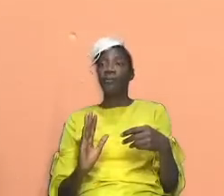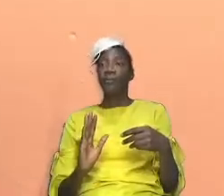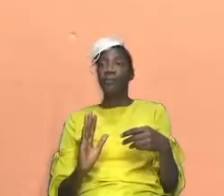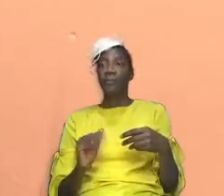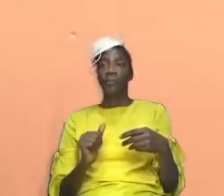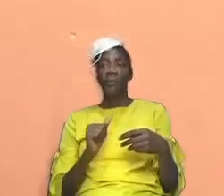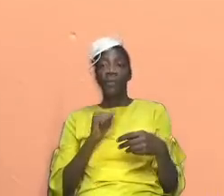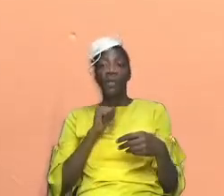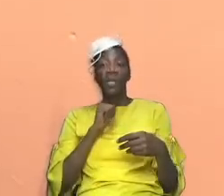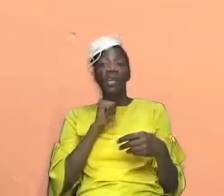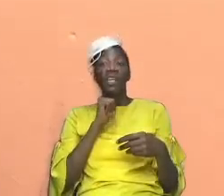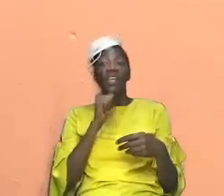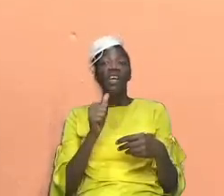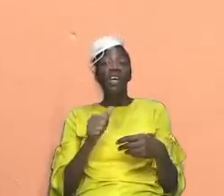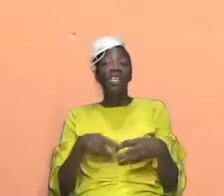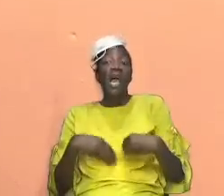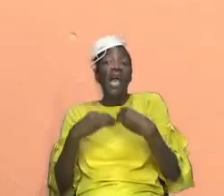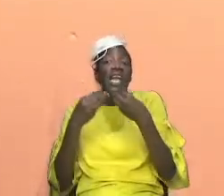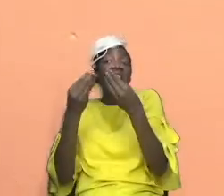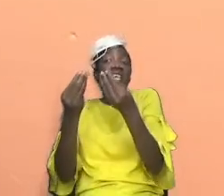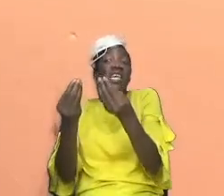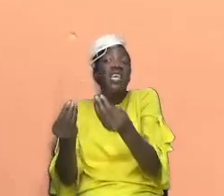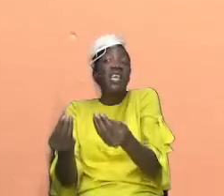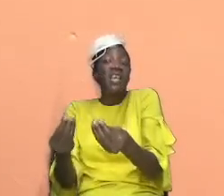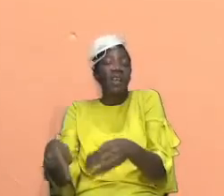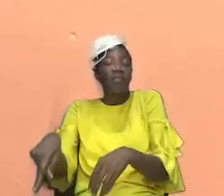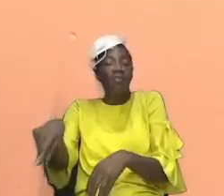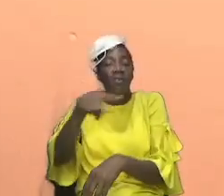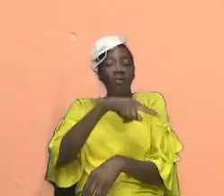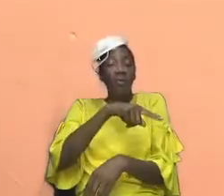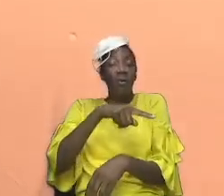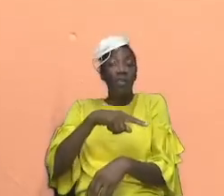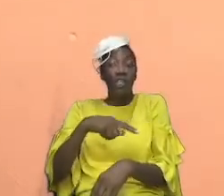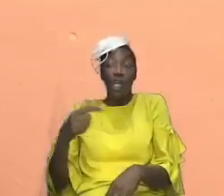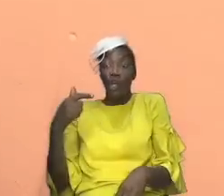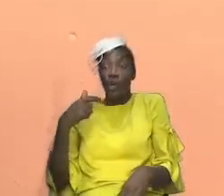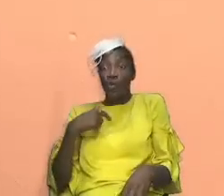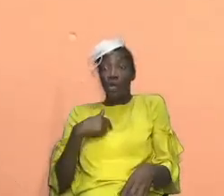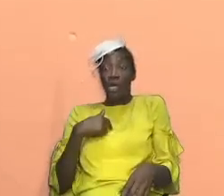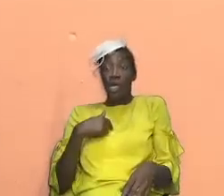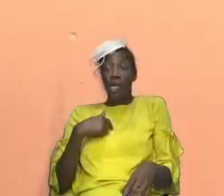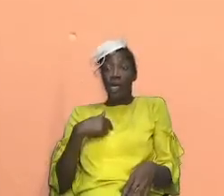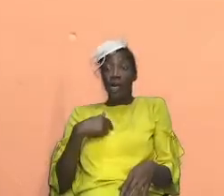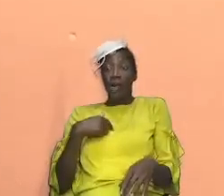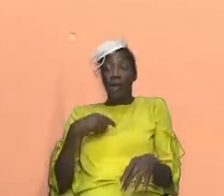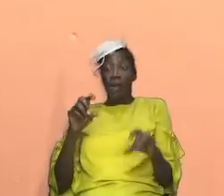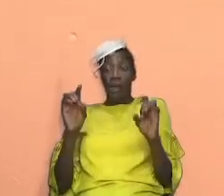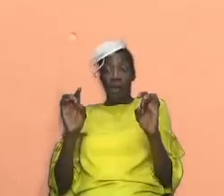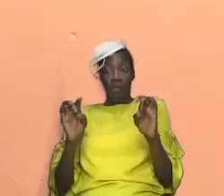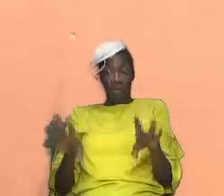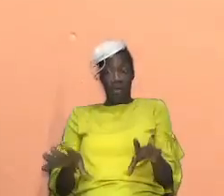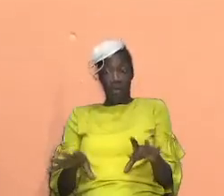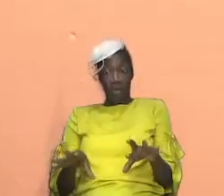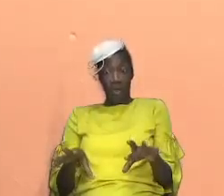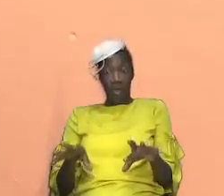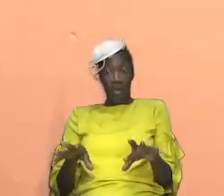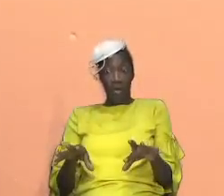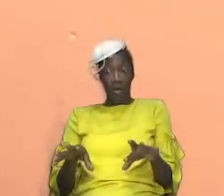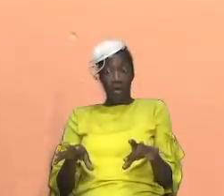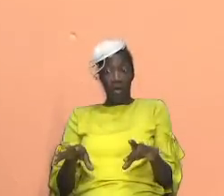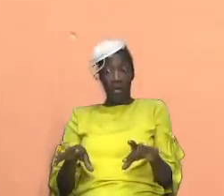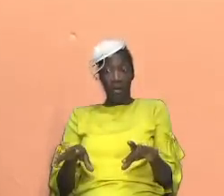not transmitted to us. And we have this mistaken notion that we can just walk